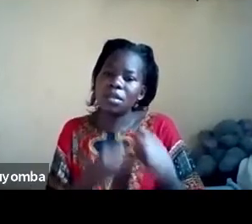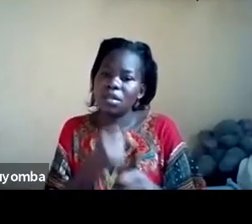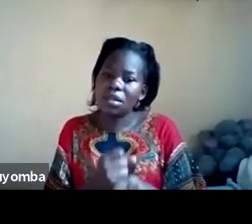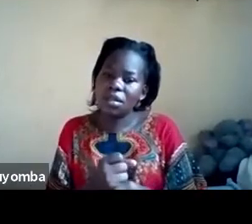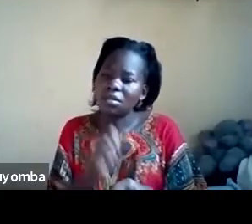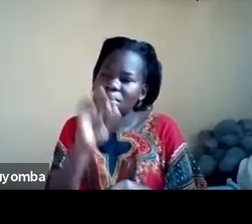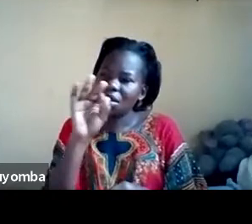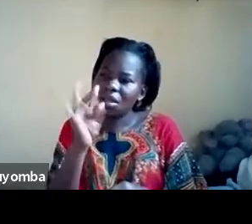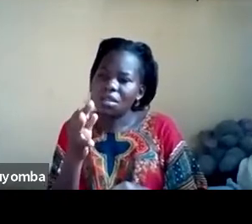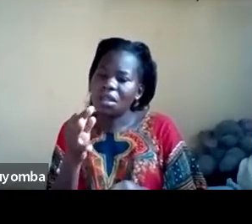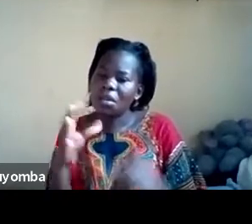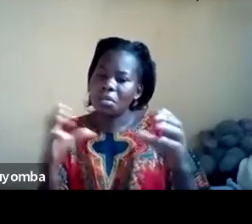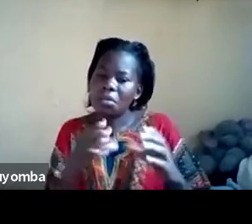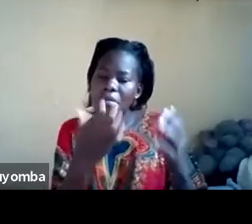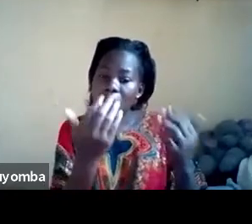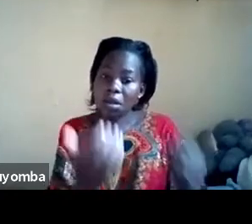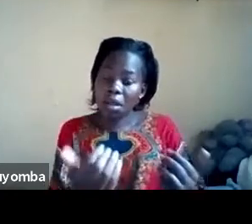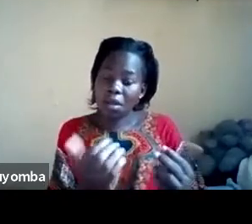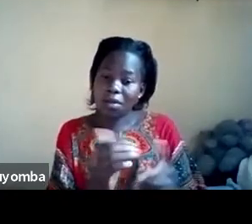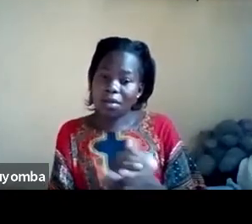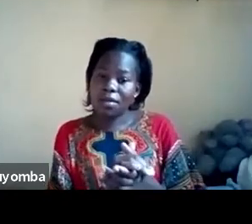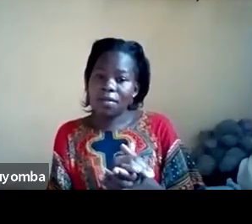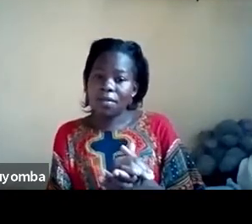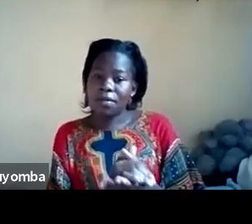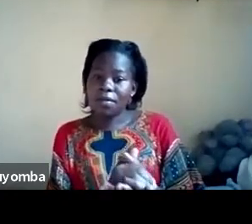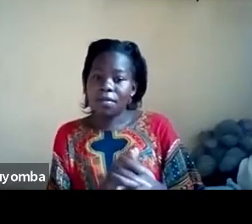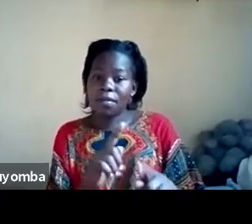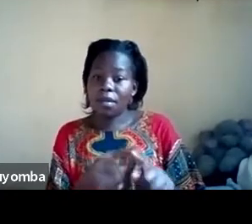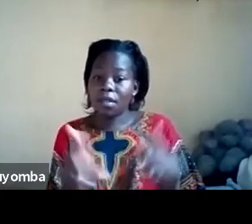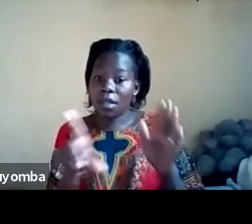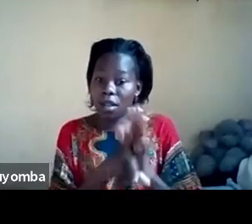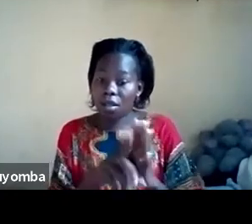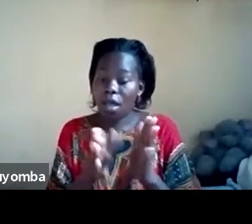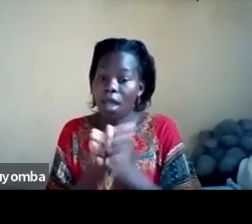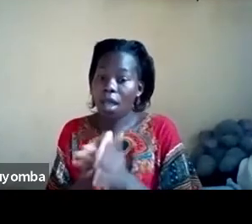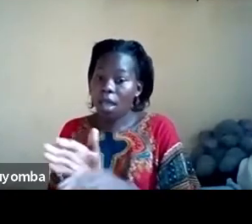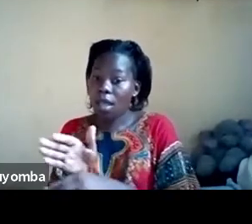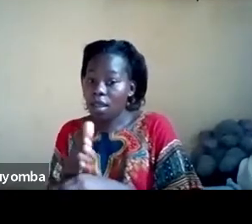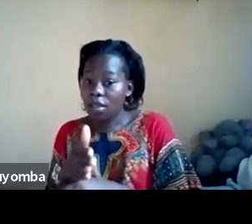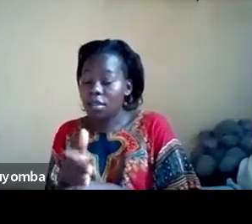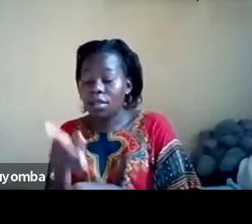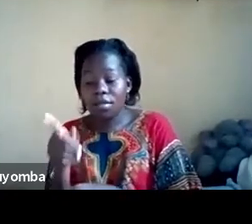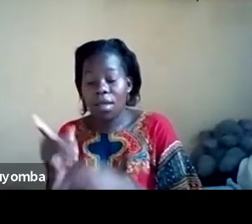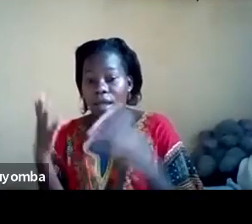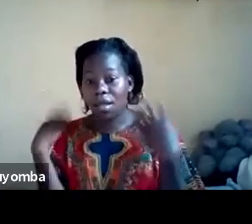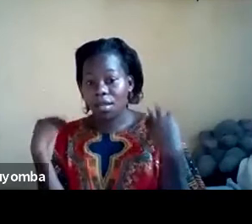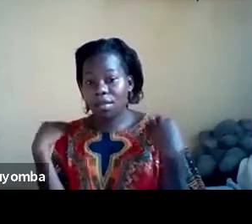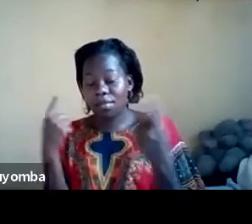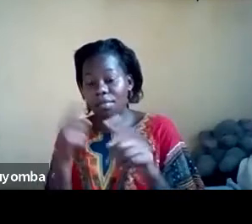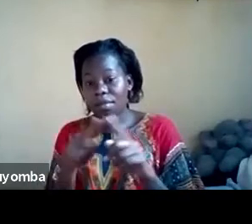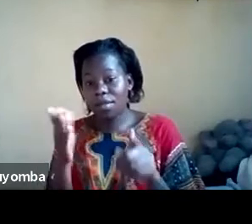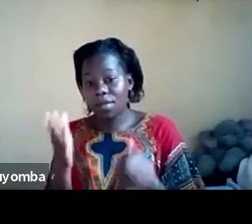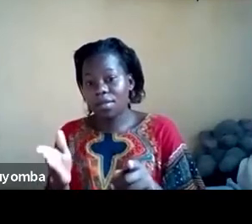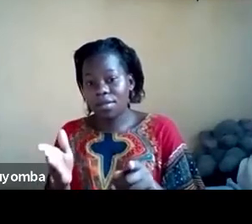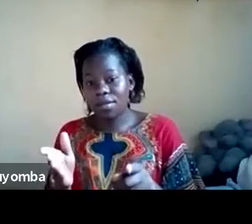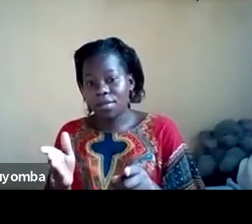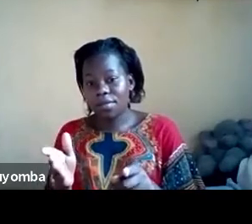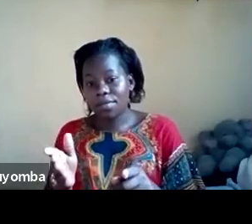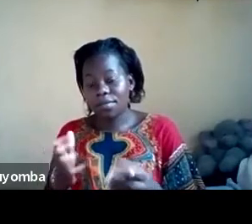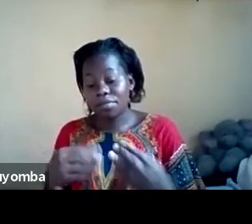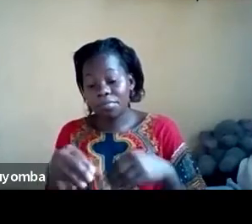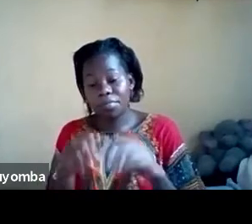here, you know, the law and the industry and the practice, unfortunately, is not that sentimental. And Don